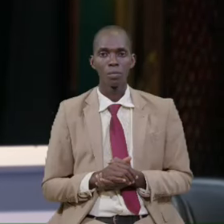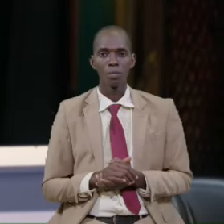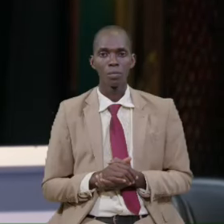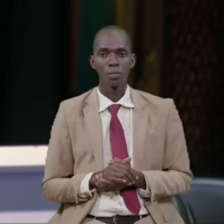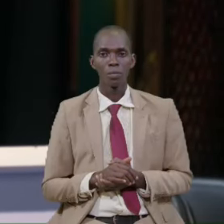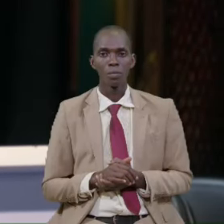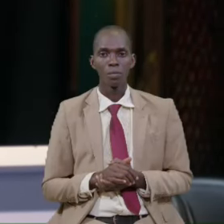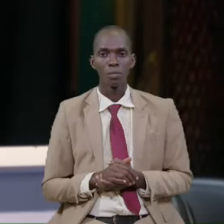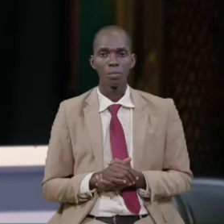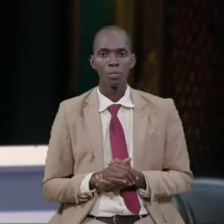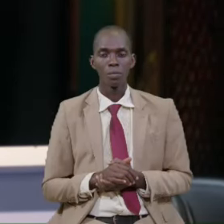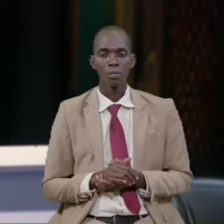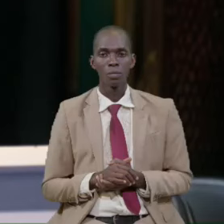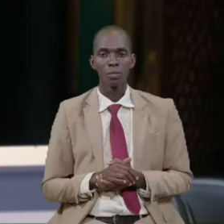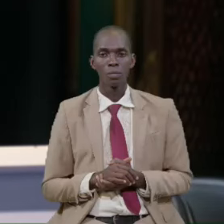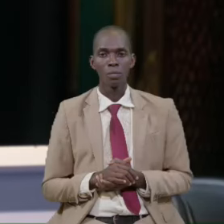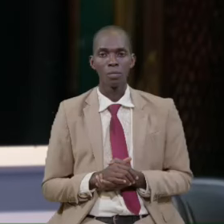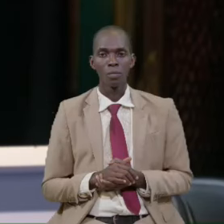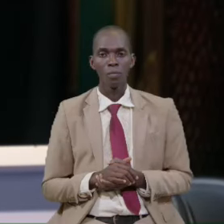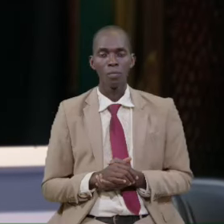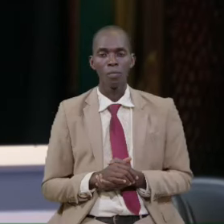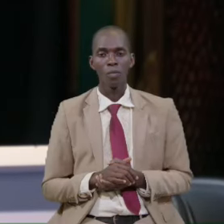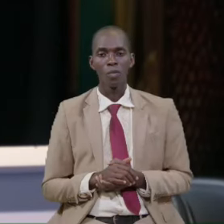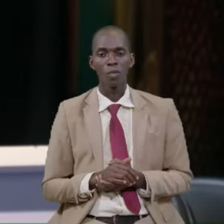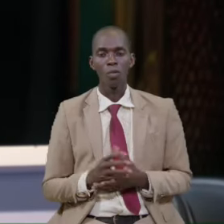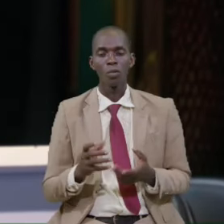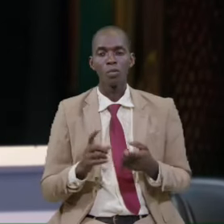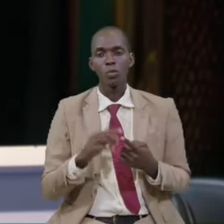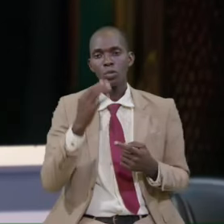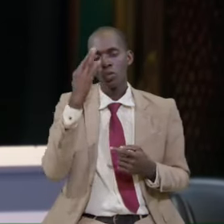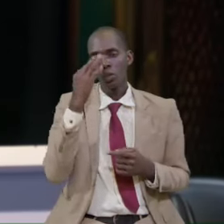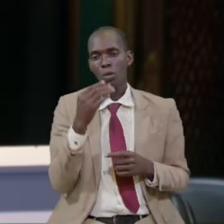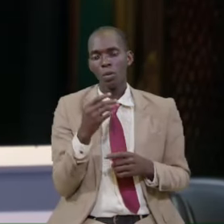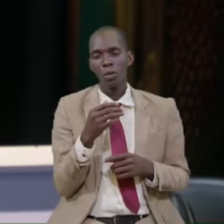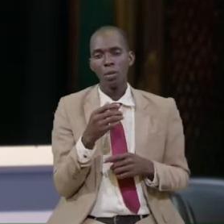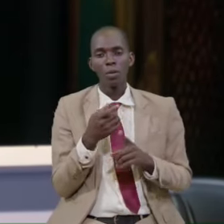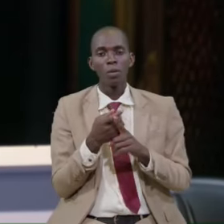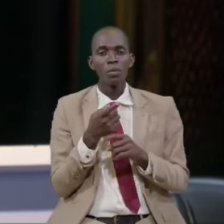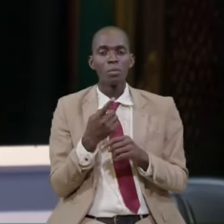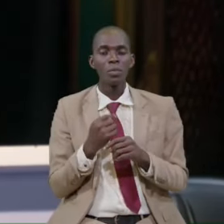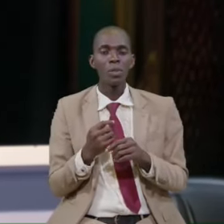To my left, if you are true, can I see the signal?